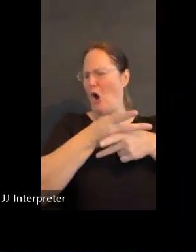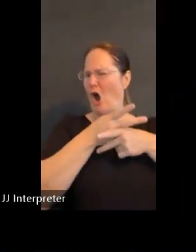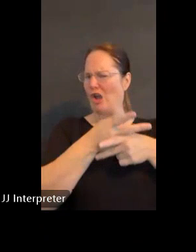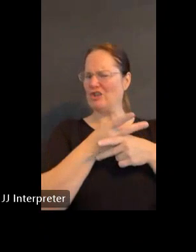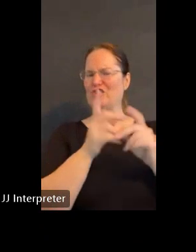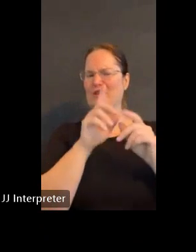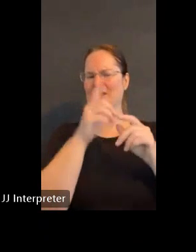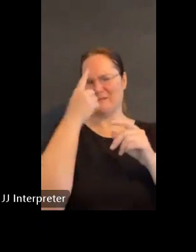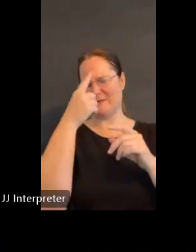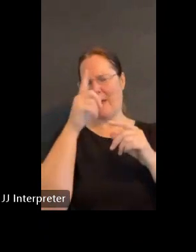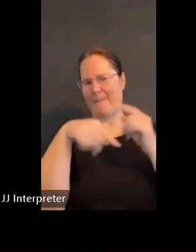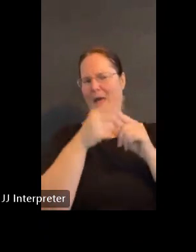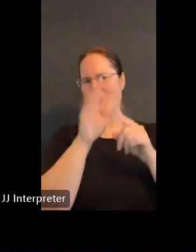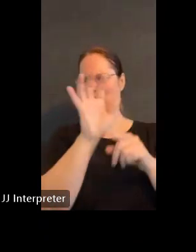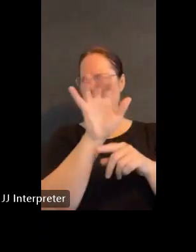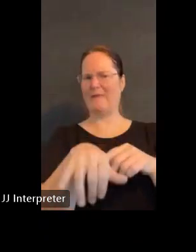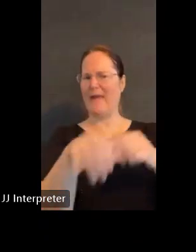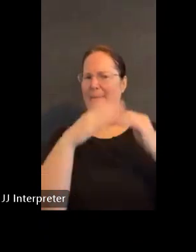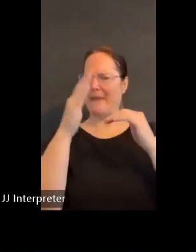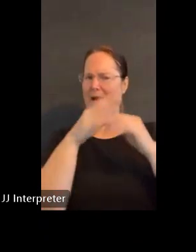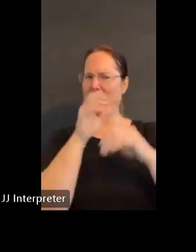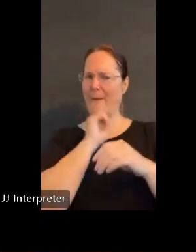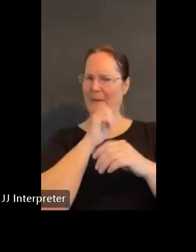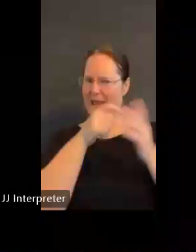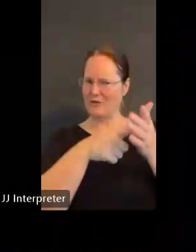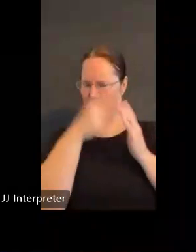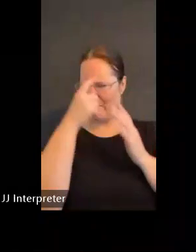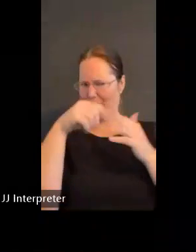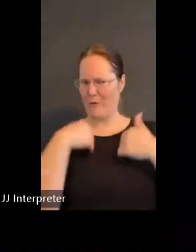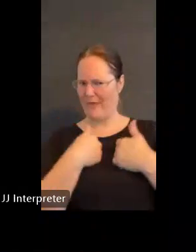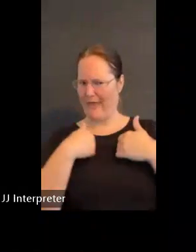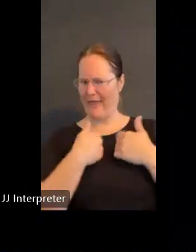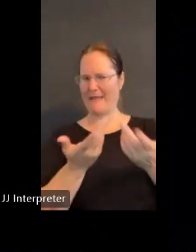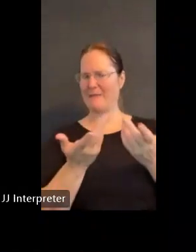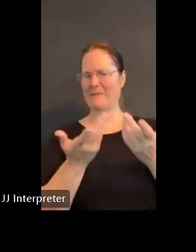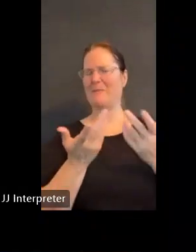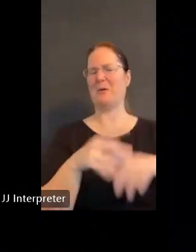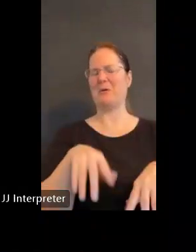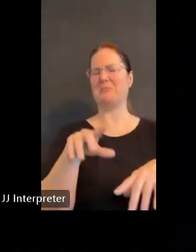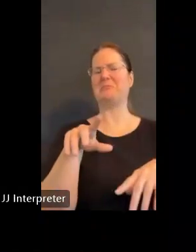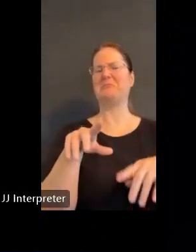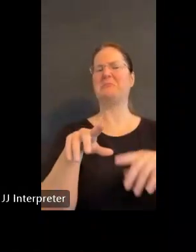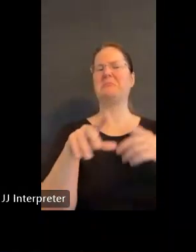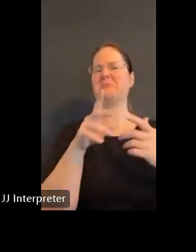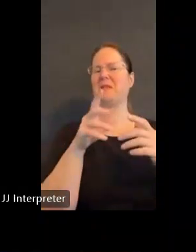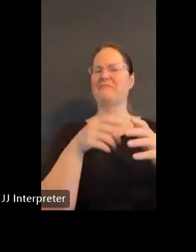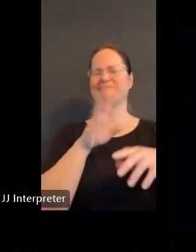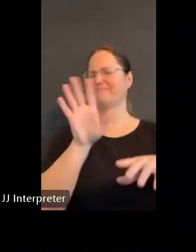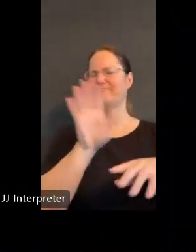minimum age requirements for assistance animals, because a lot of the